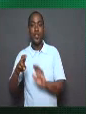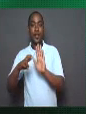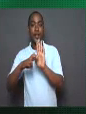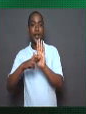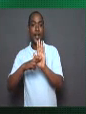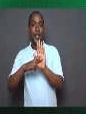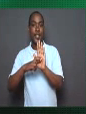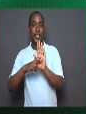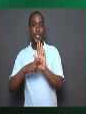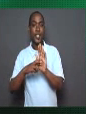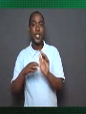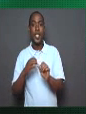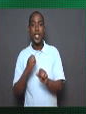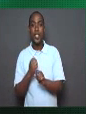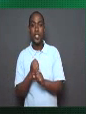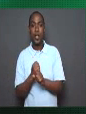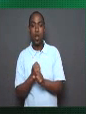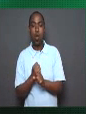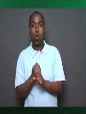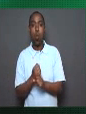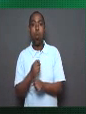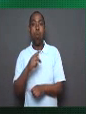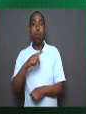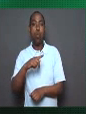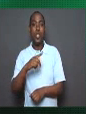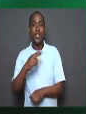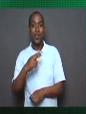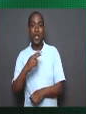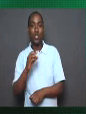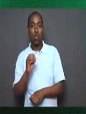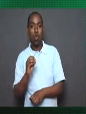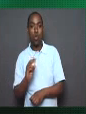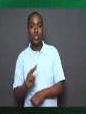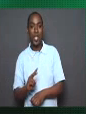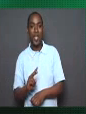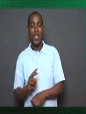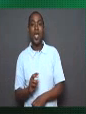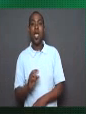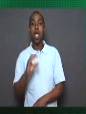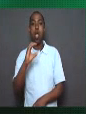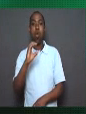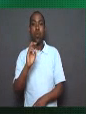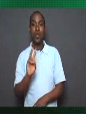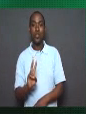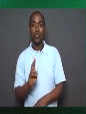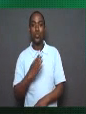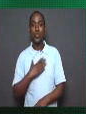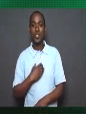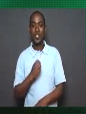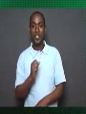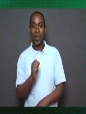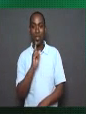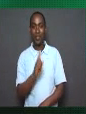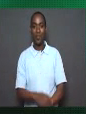Biuret reagent is made from potassium hydroxide and copper-2